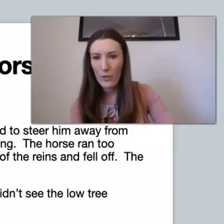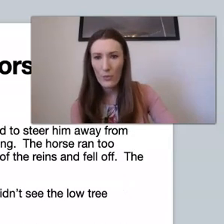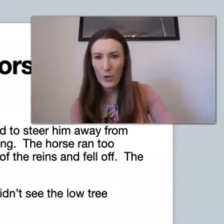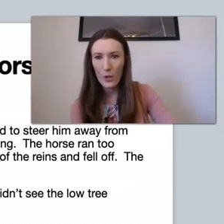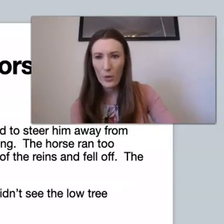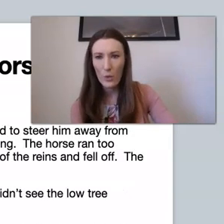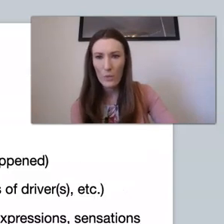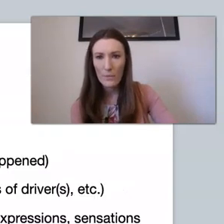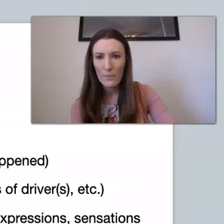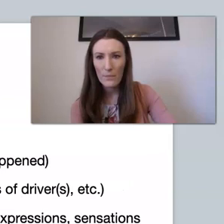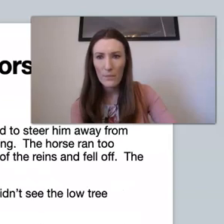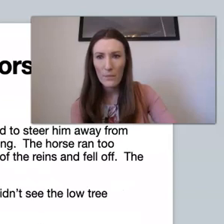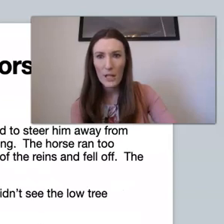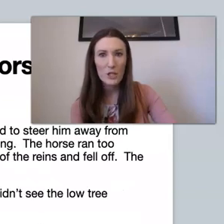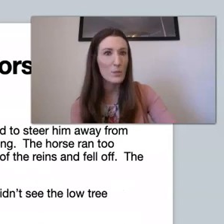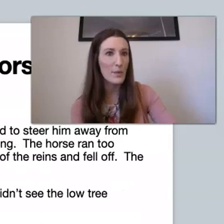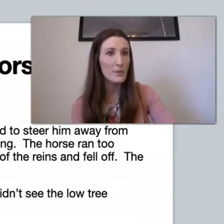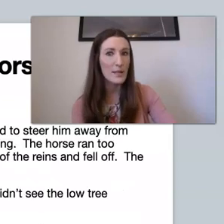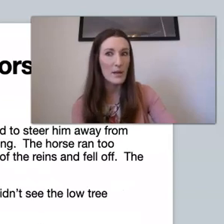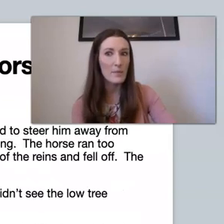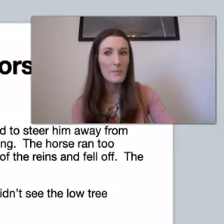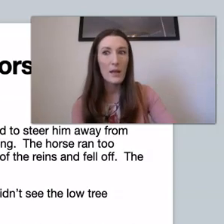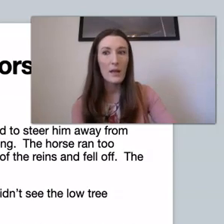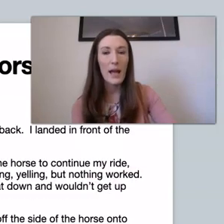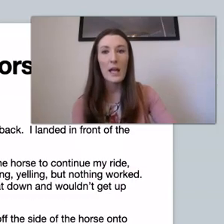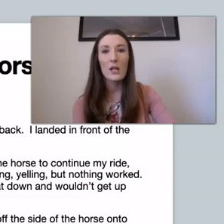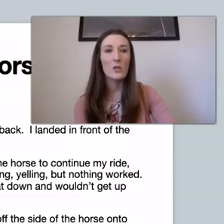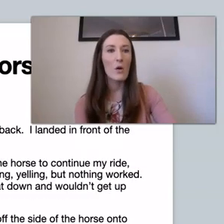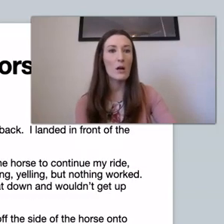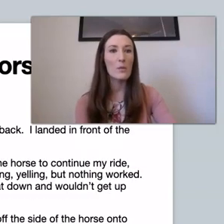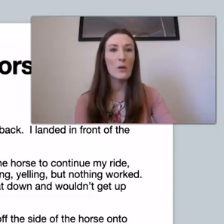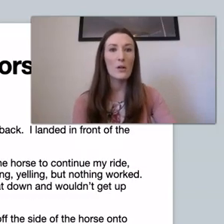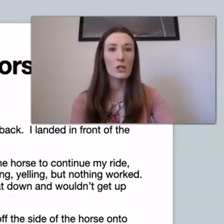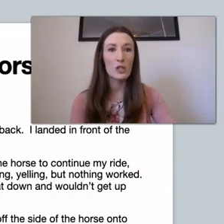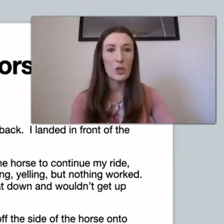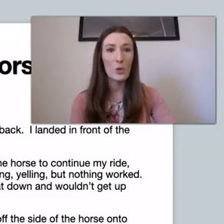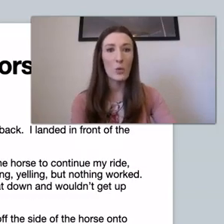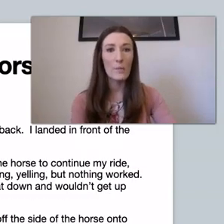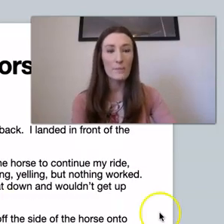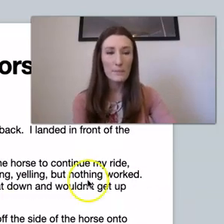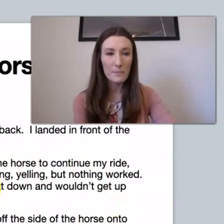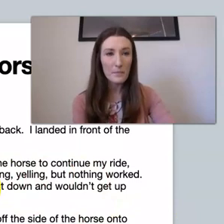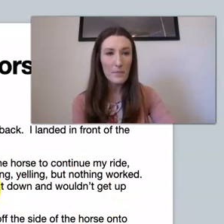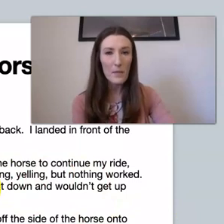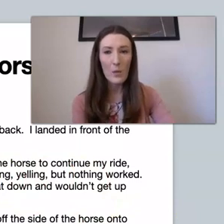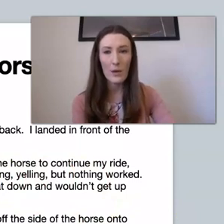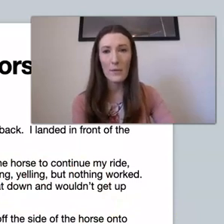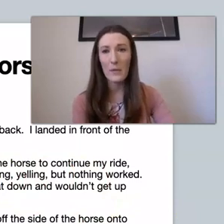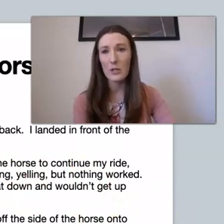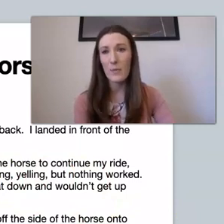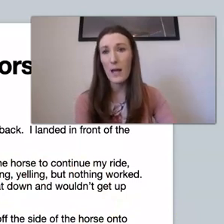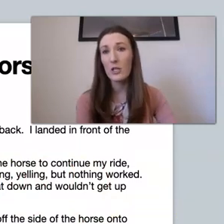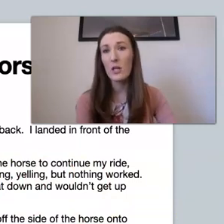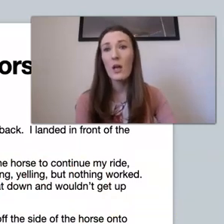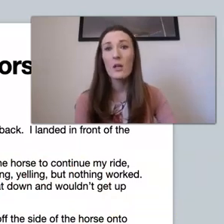1 through, it's just 1 through 7. Okay, so I will do one